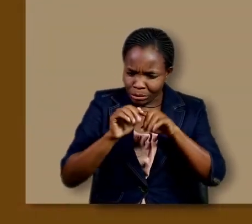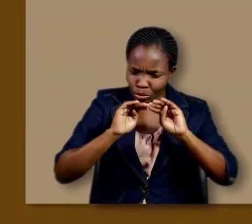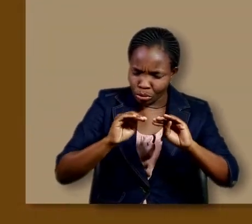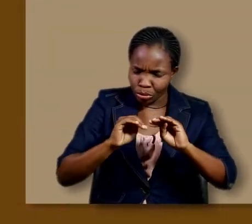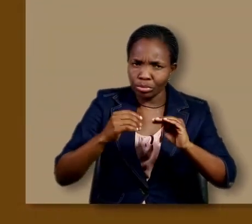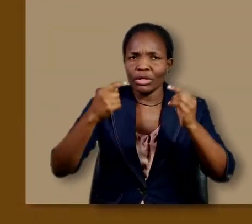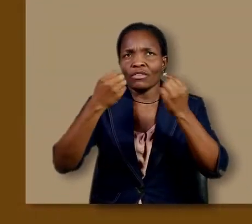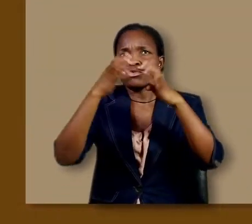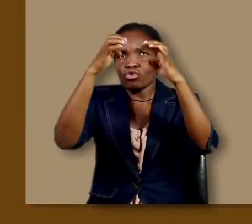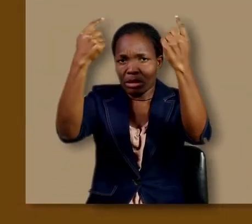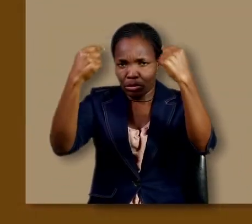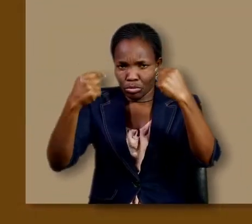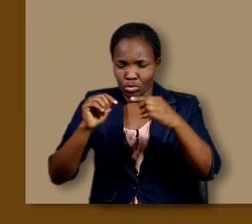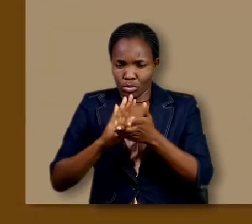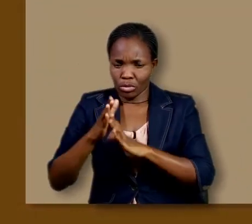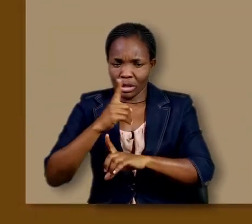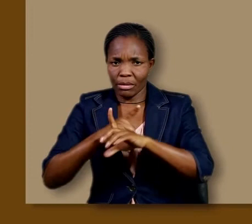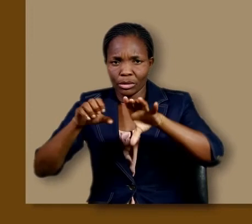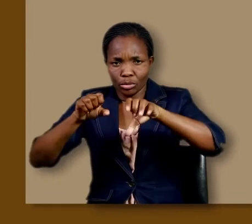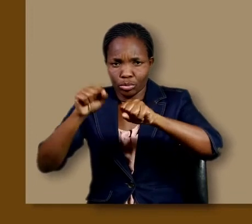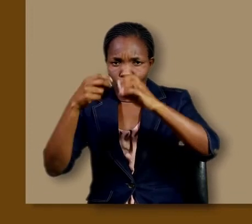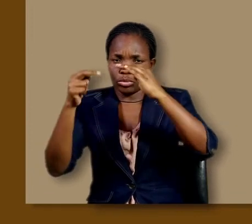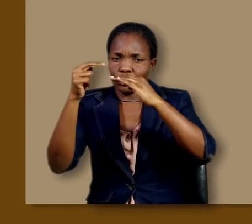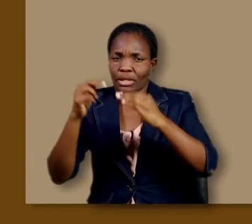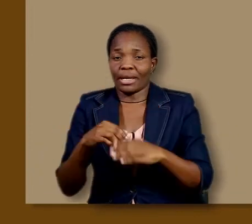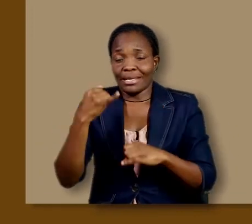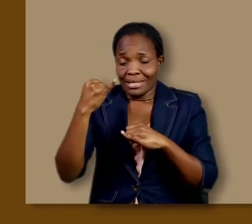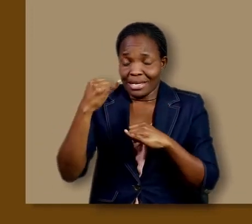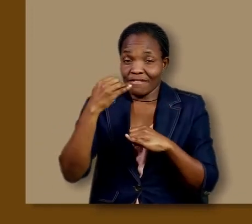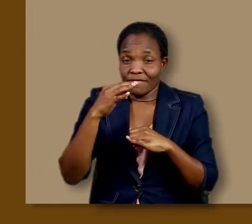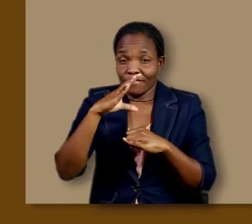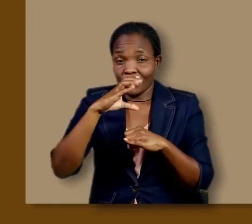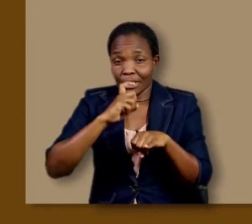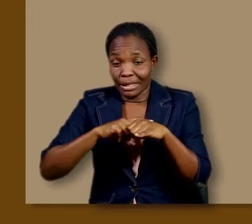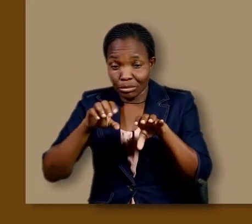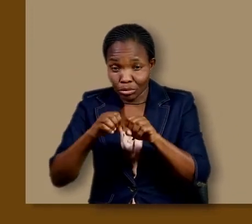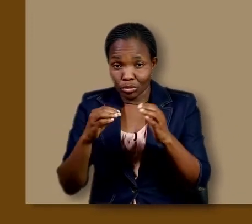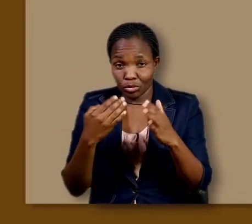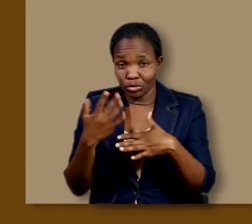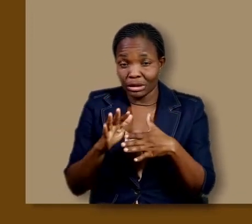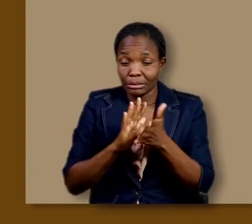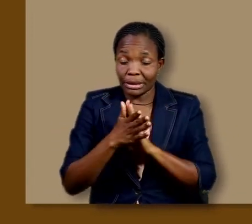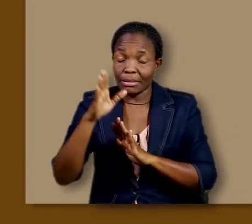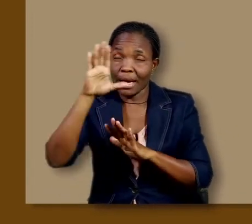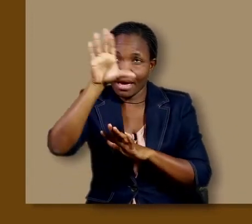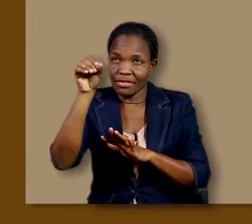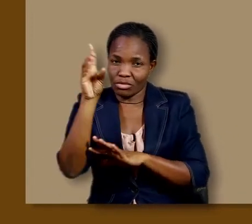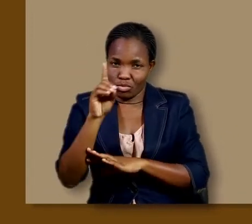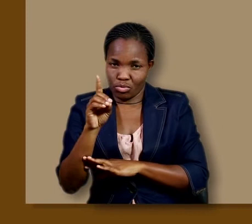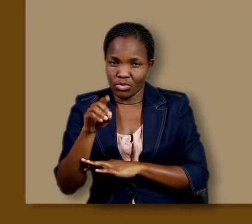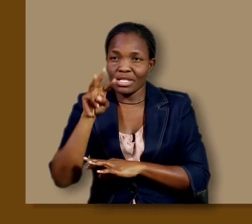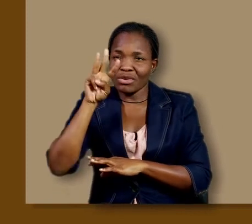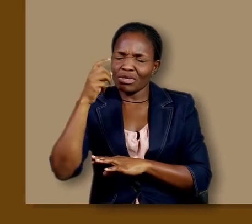in democracy. The Western view of democracy calls for a multi-party state with a government elected by a free vote